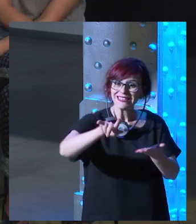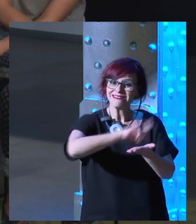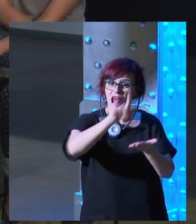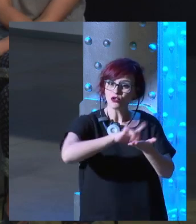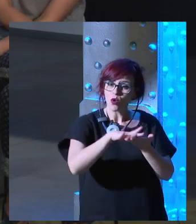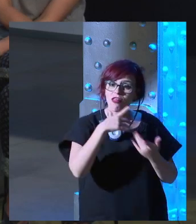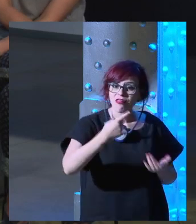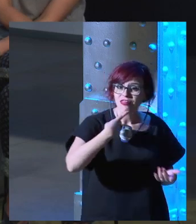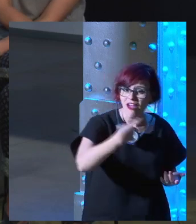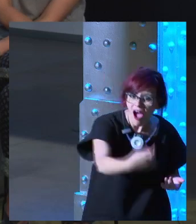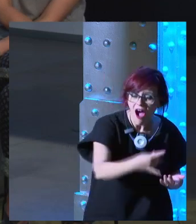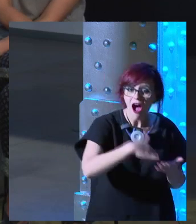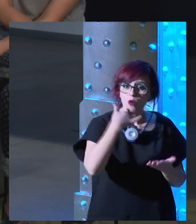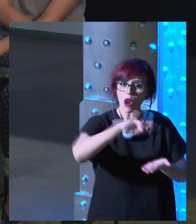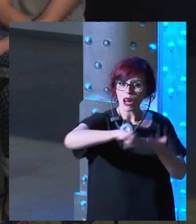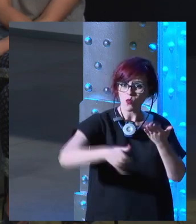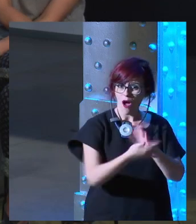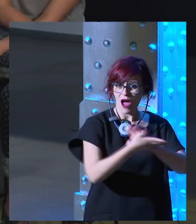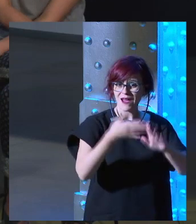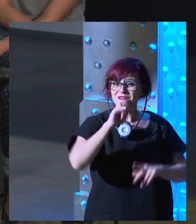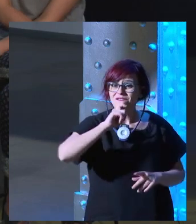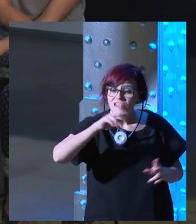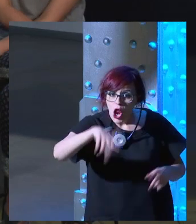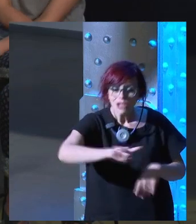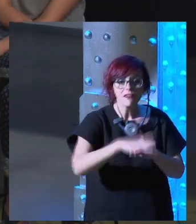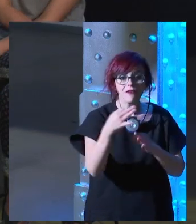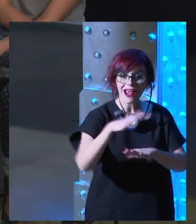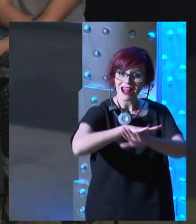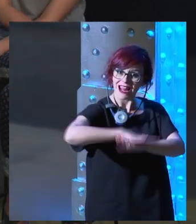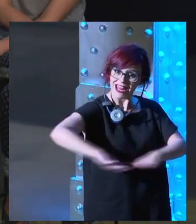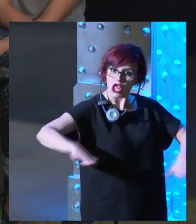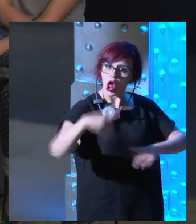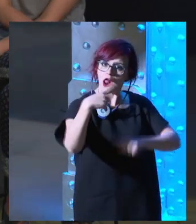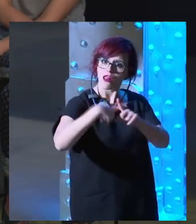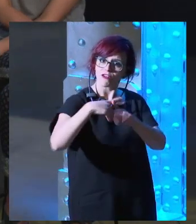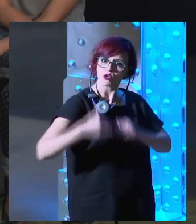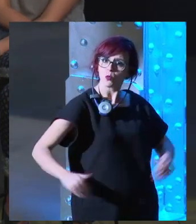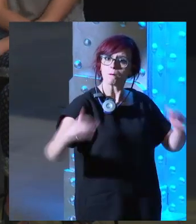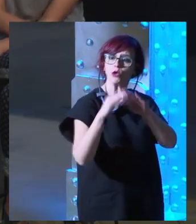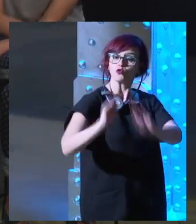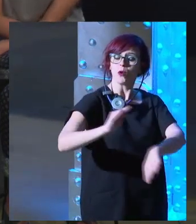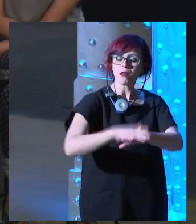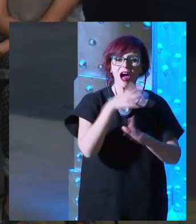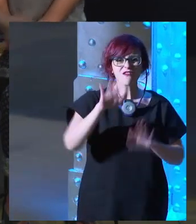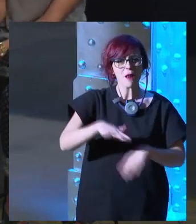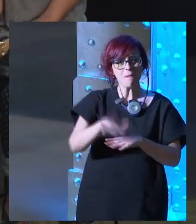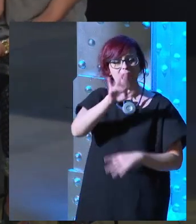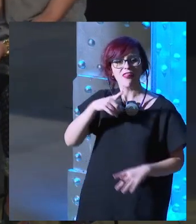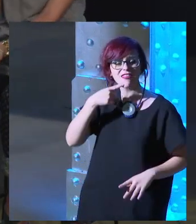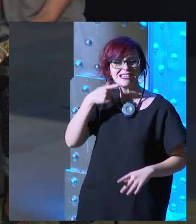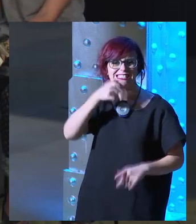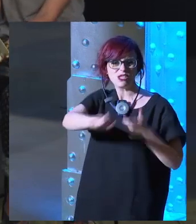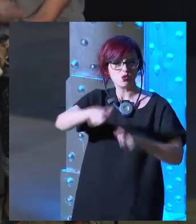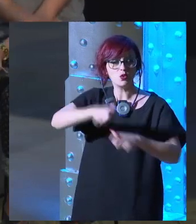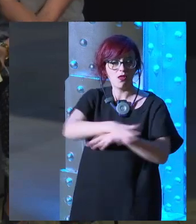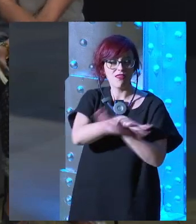their level. This is so insulting, and I almost think it's part of the neoliberal conspiracy. I do. Because if nobody has any